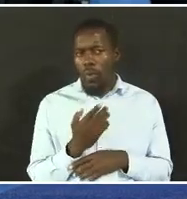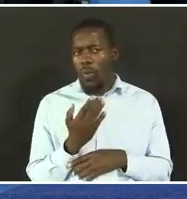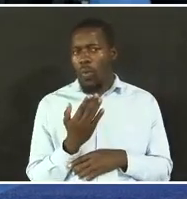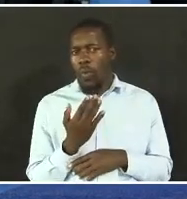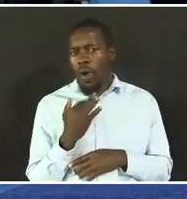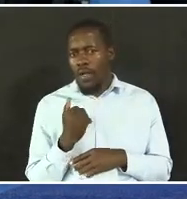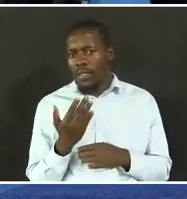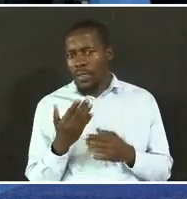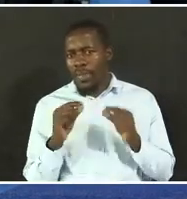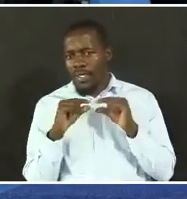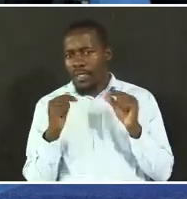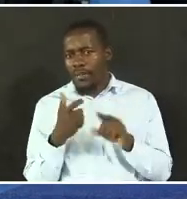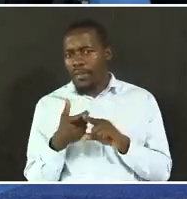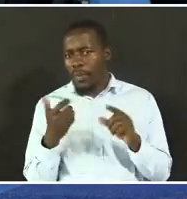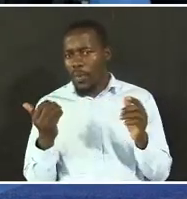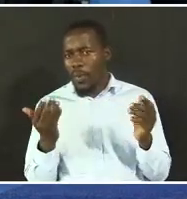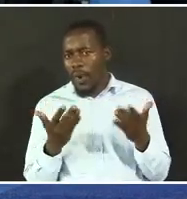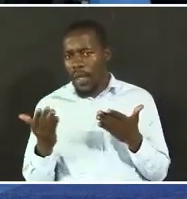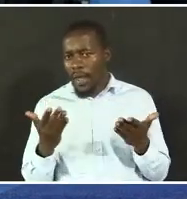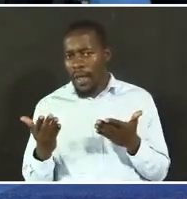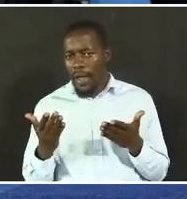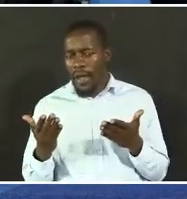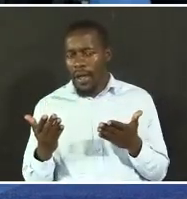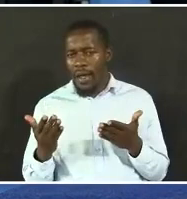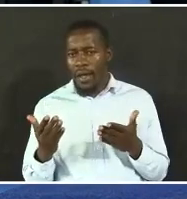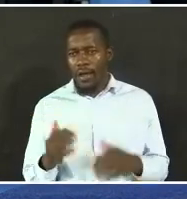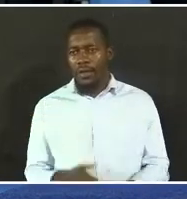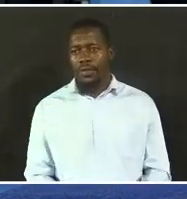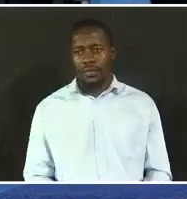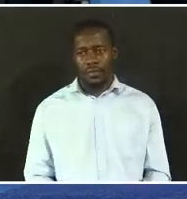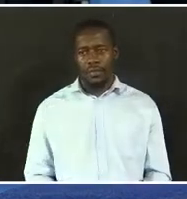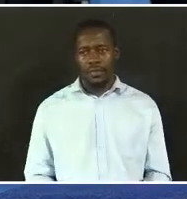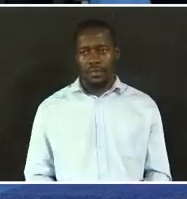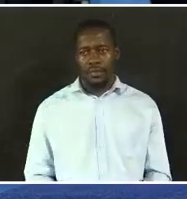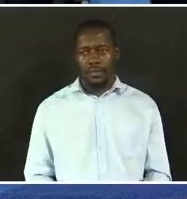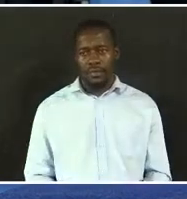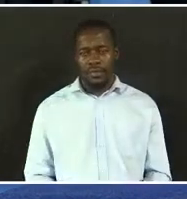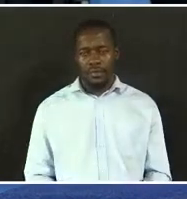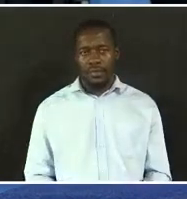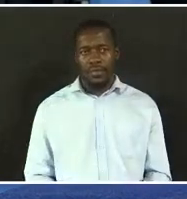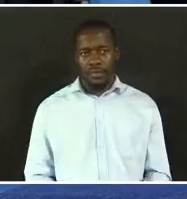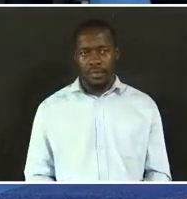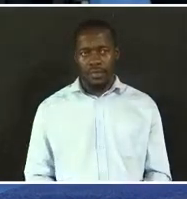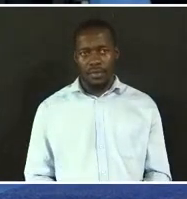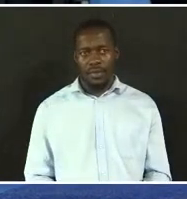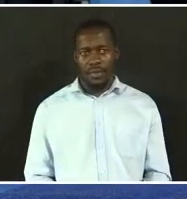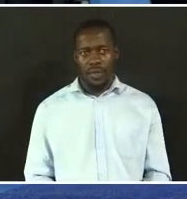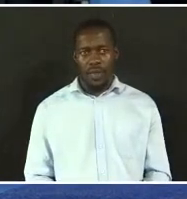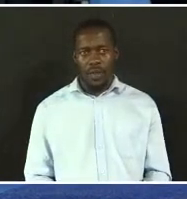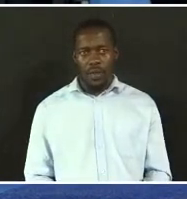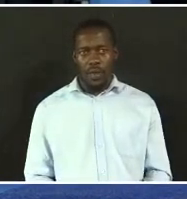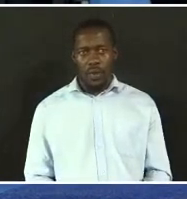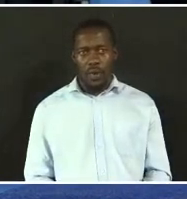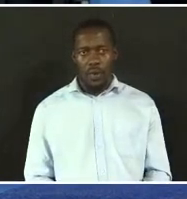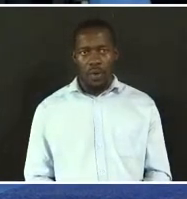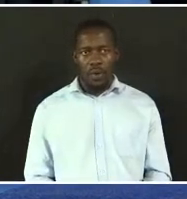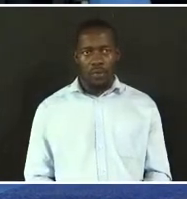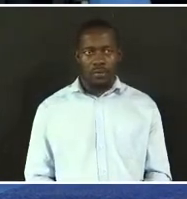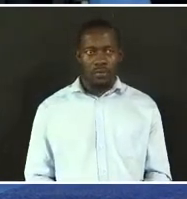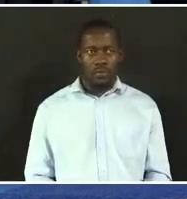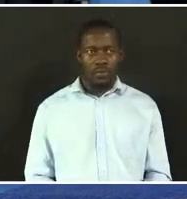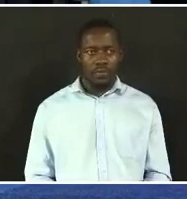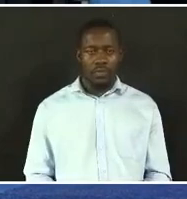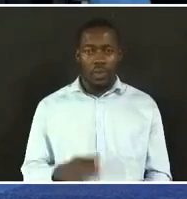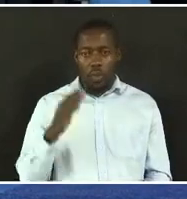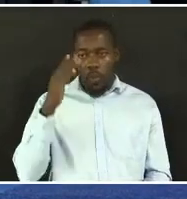particular pastor? Your pastor, or I can bring any pastor. Because you find that at the point